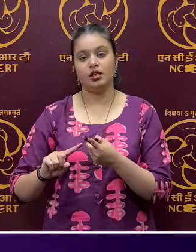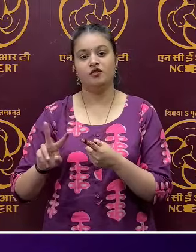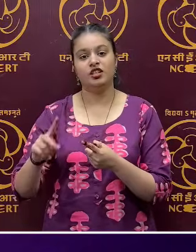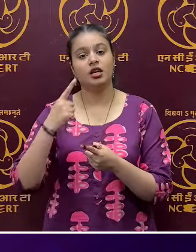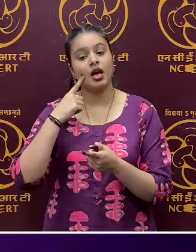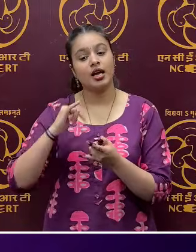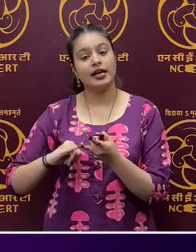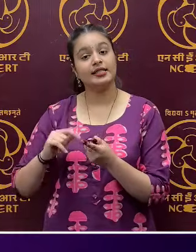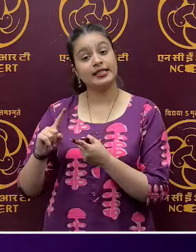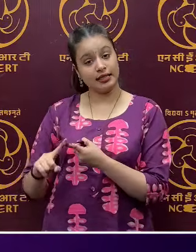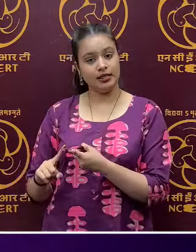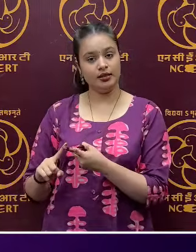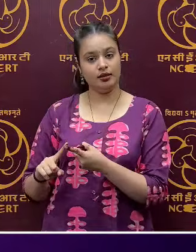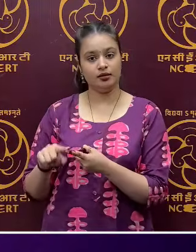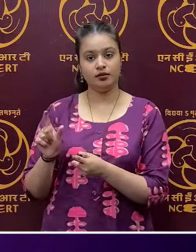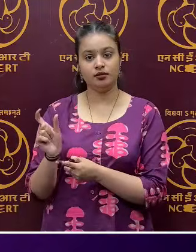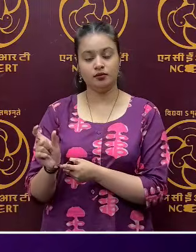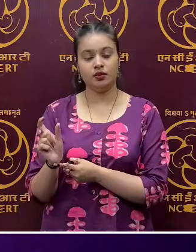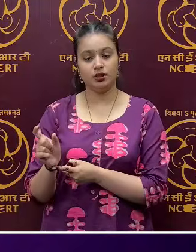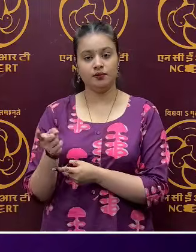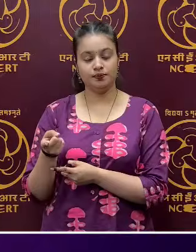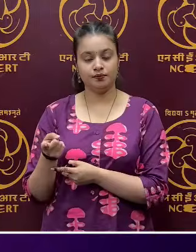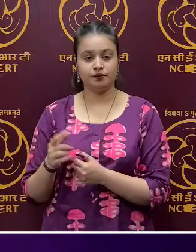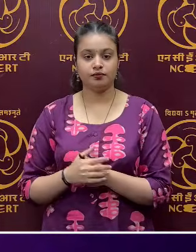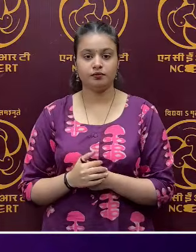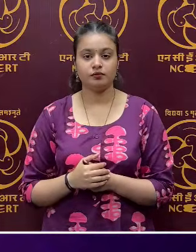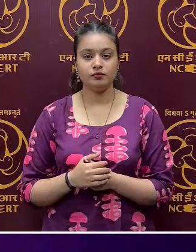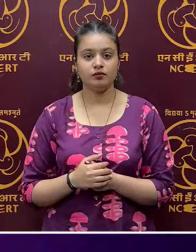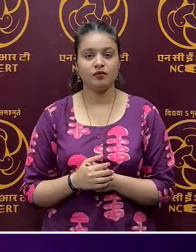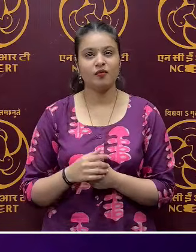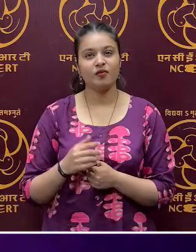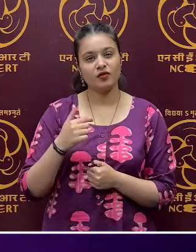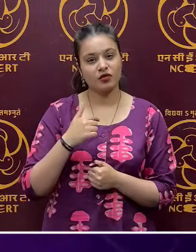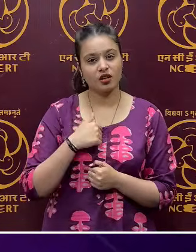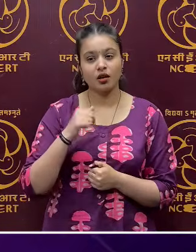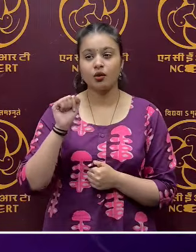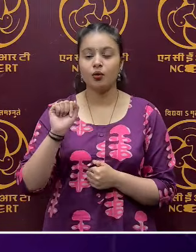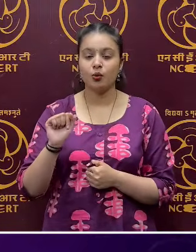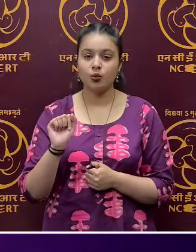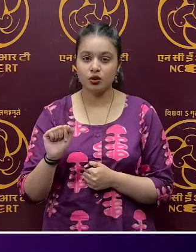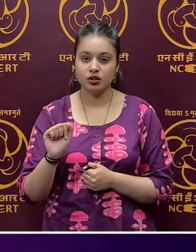we use SE for device. So I never asked for your